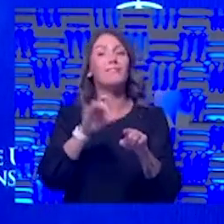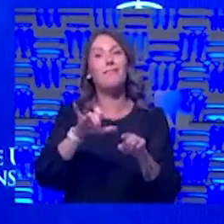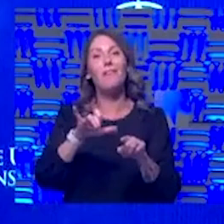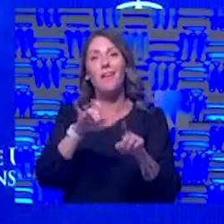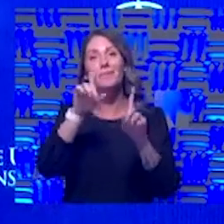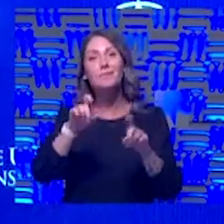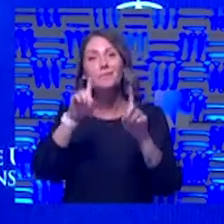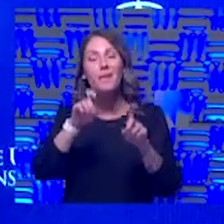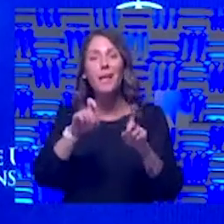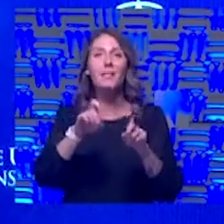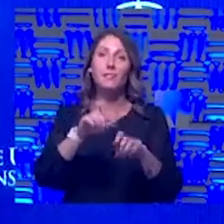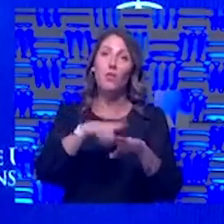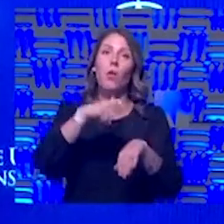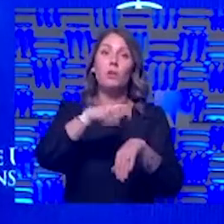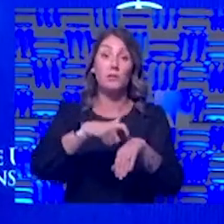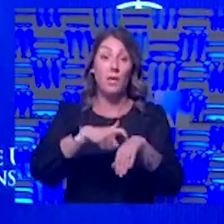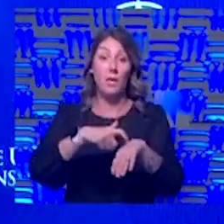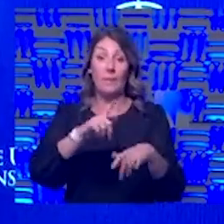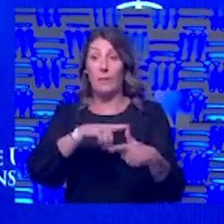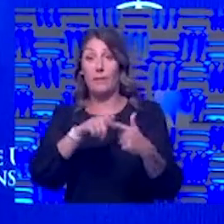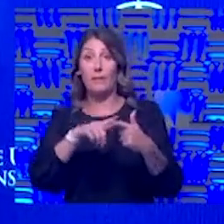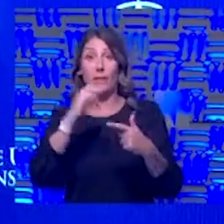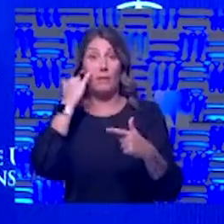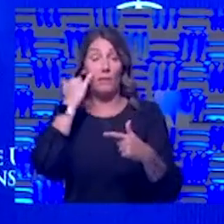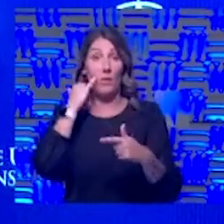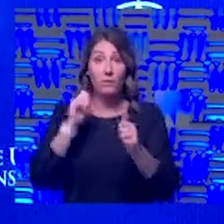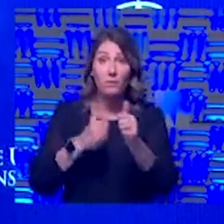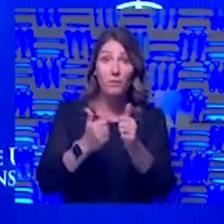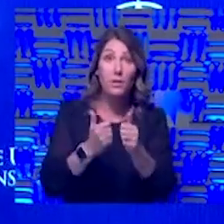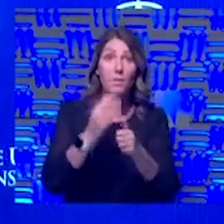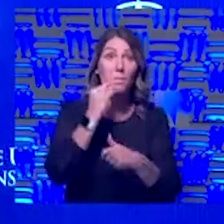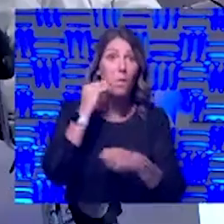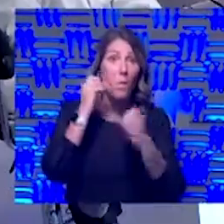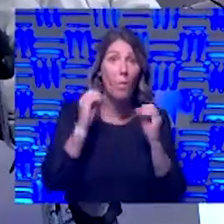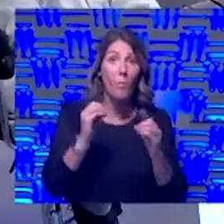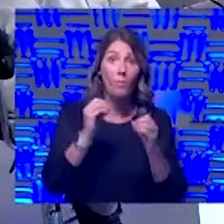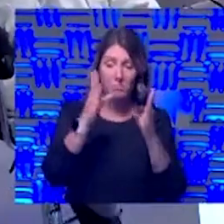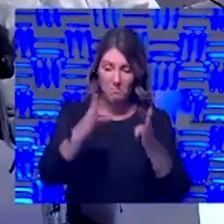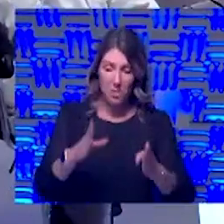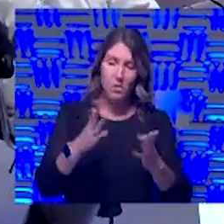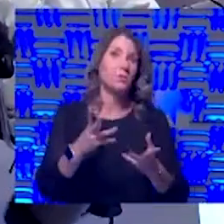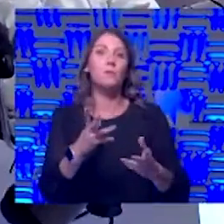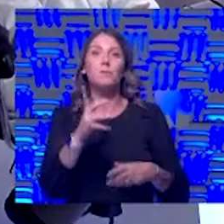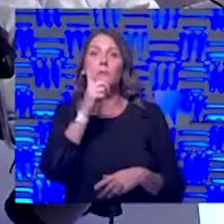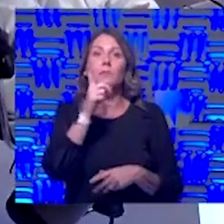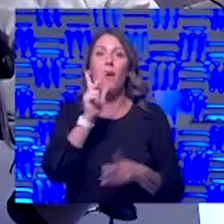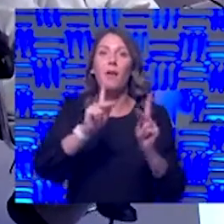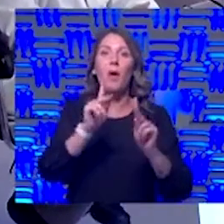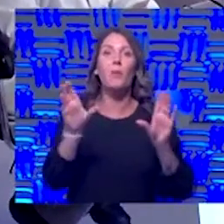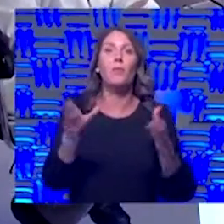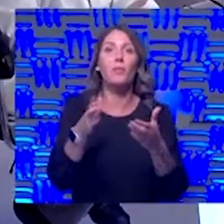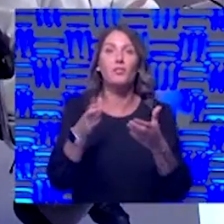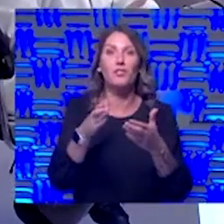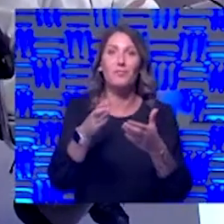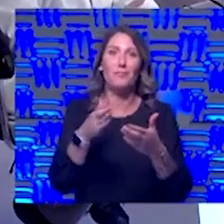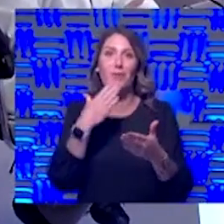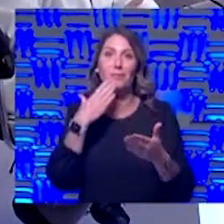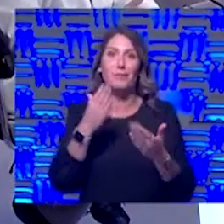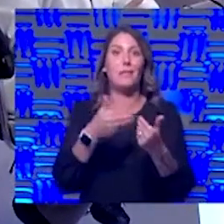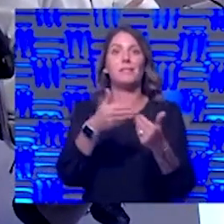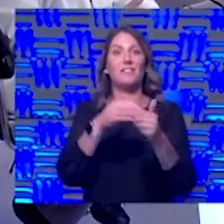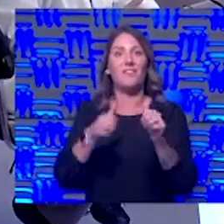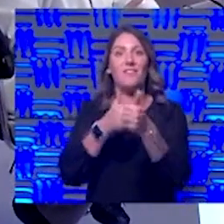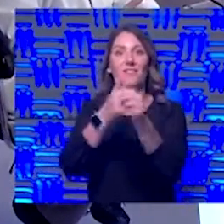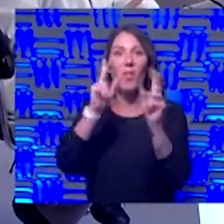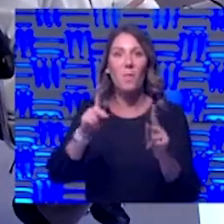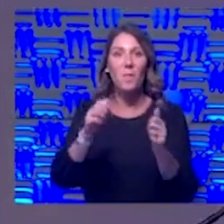the person, a homeless person who already gave you that. That's tough follow-up because that's not a population that's great at follow-up, Nicole. Yeah, that's exactly